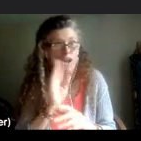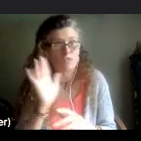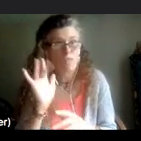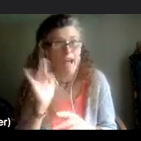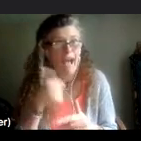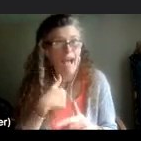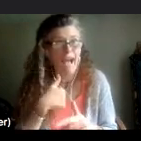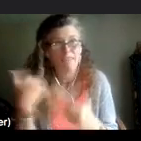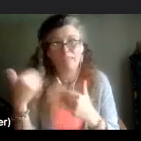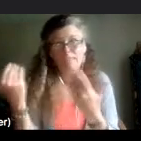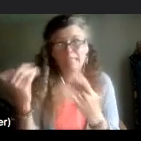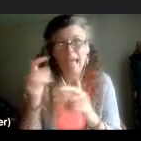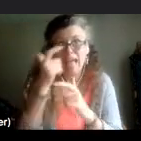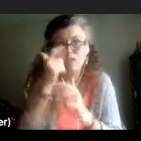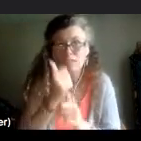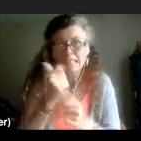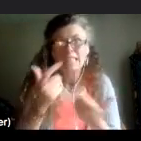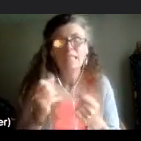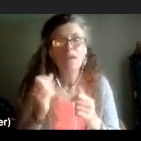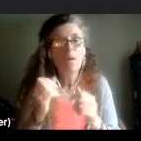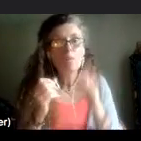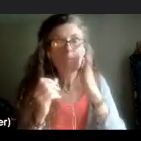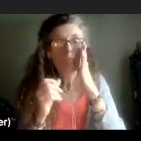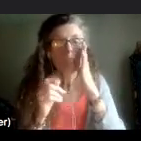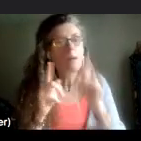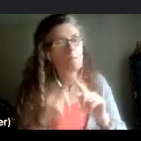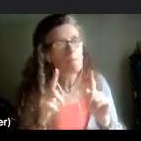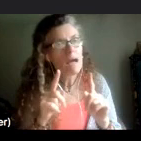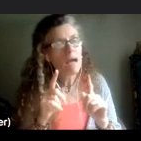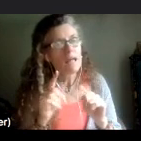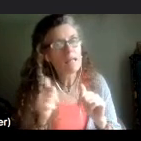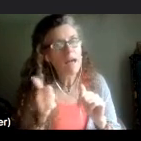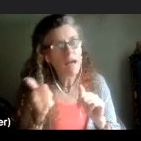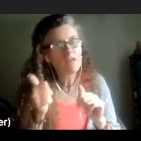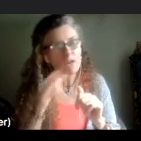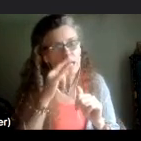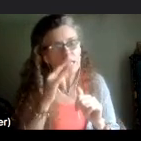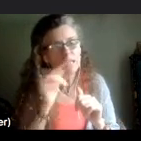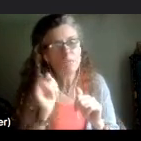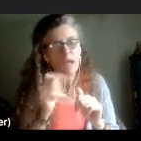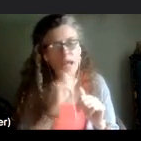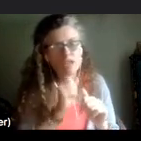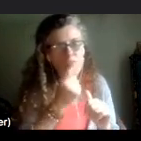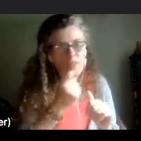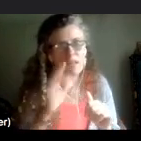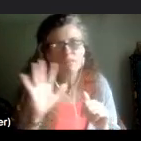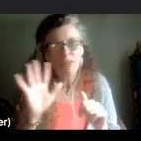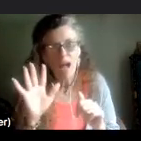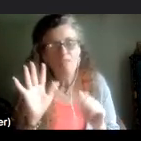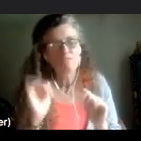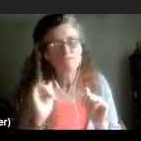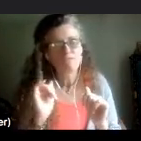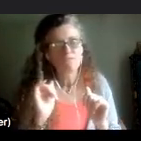25. So that was interesting, But, the others were, 11 and 5, and